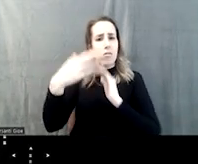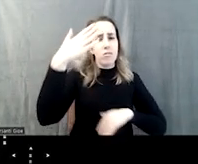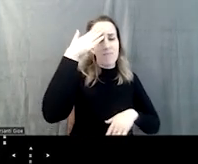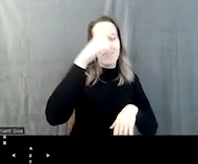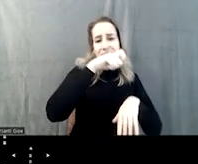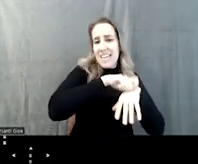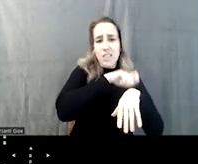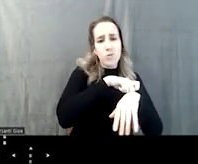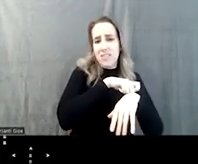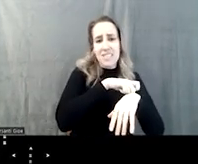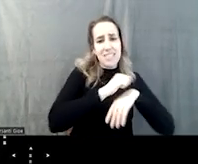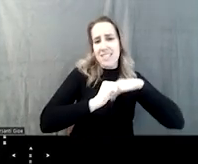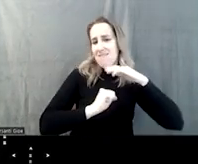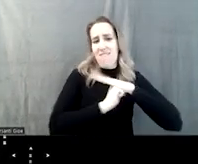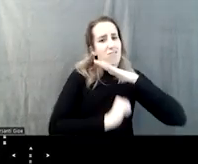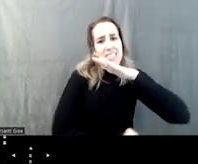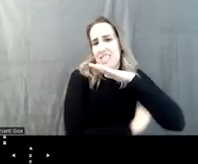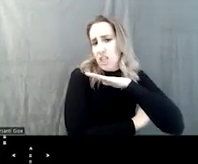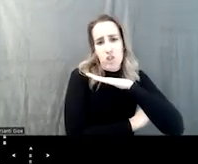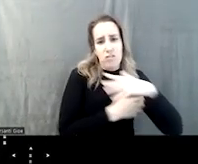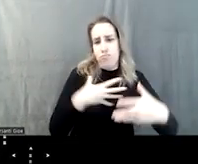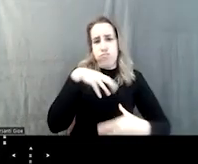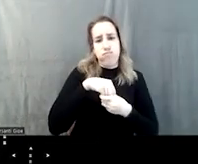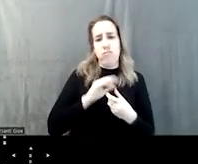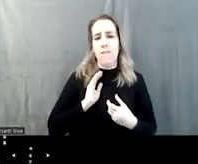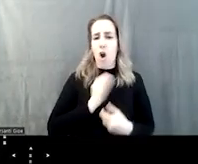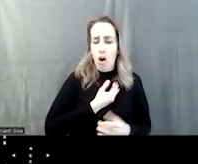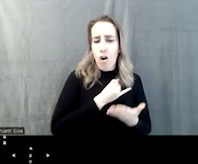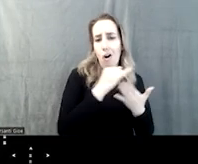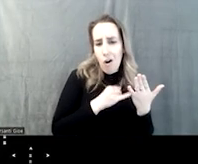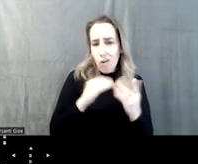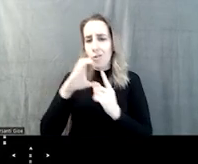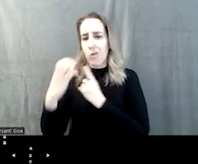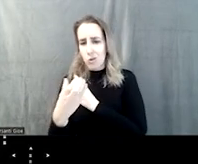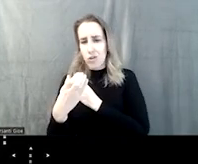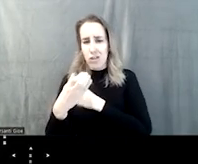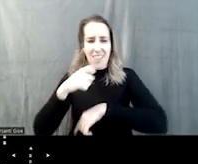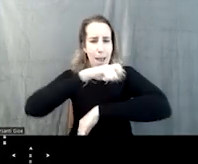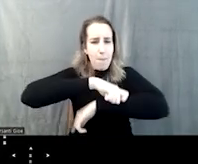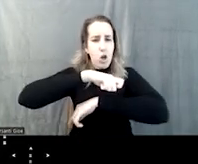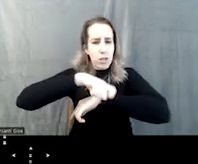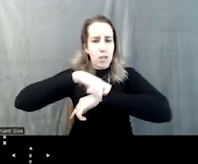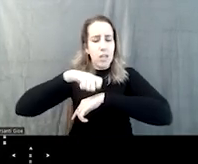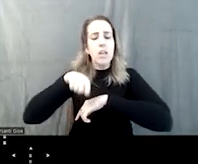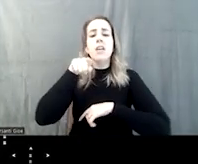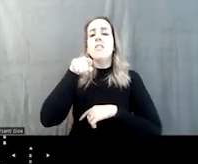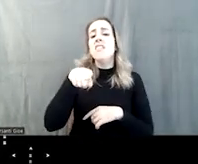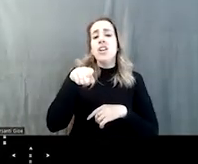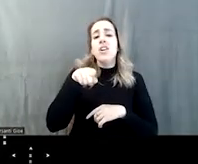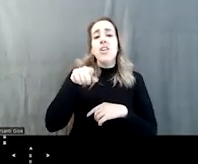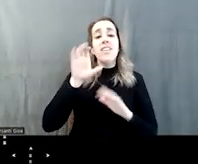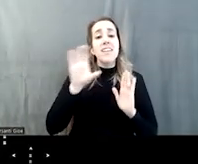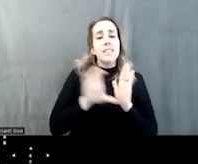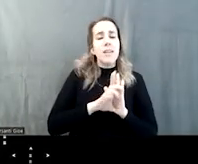say, the foundational part of our art and culture, and mark making. And so this image is kind of thinking about